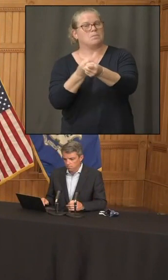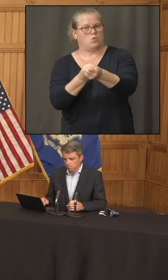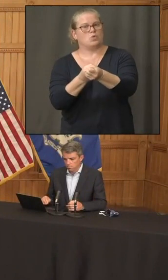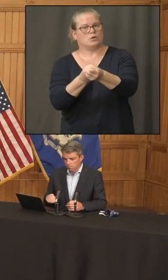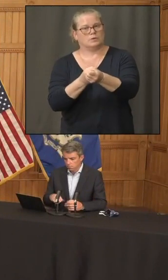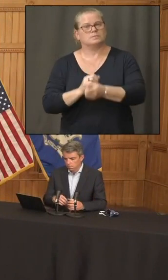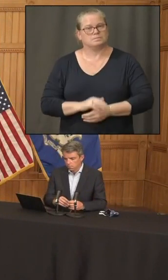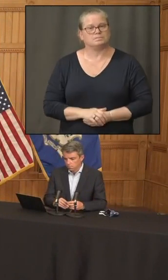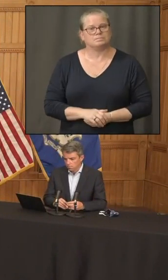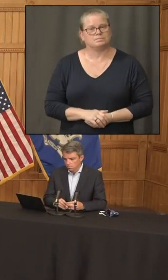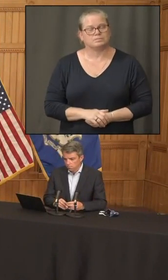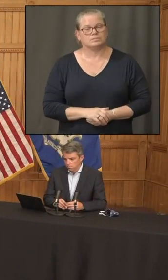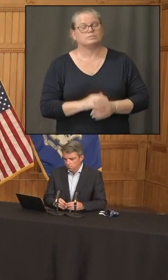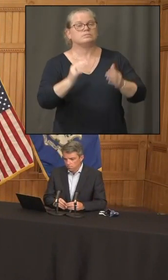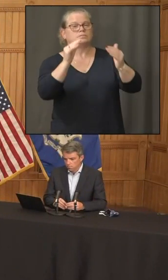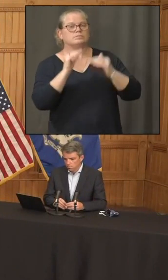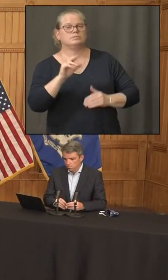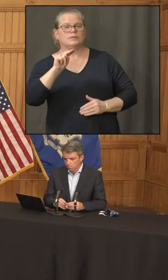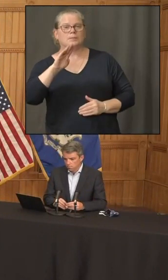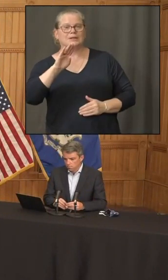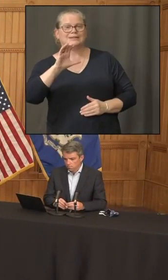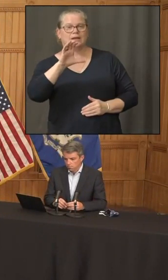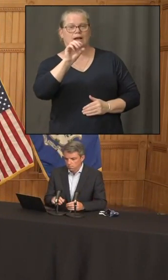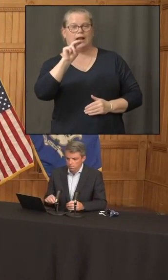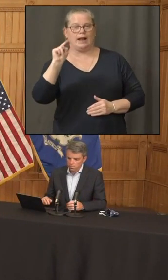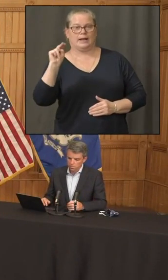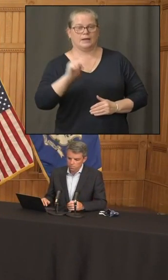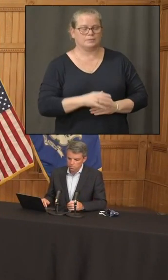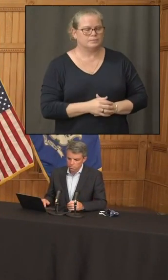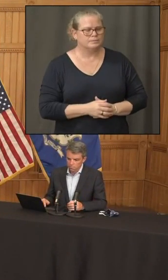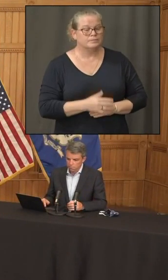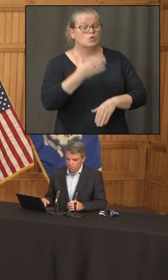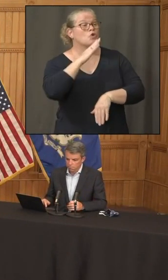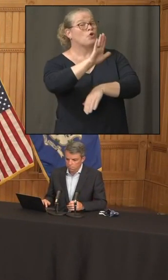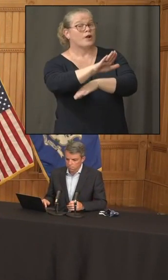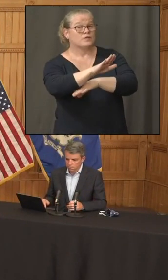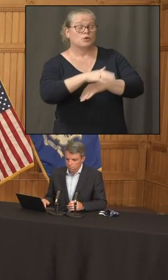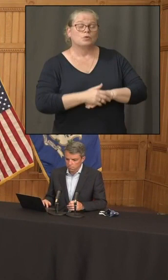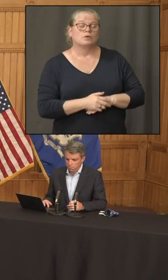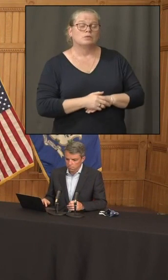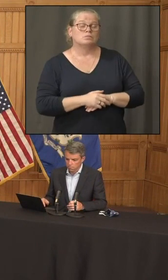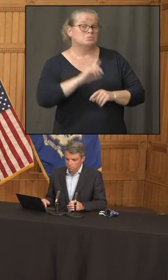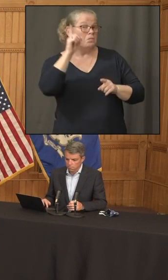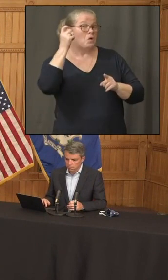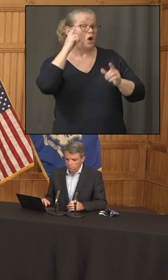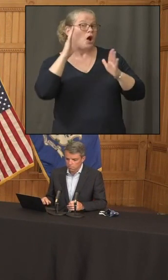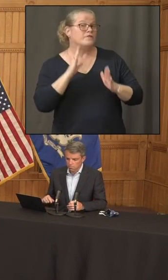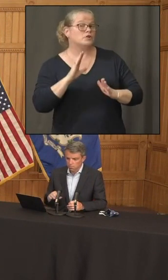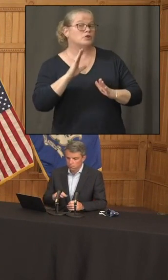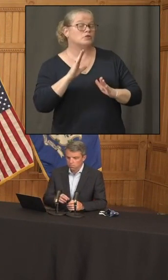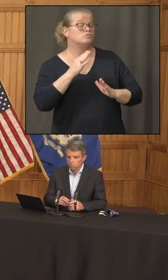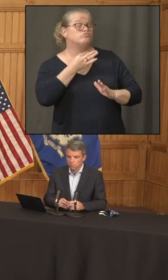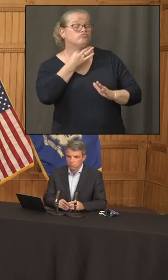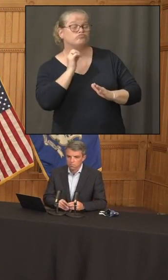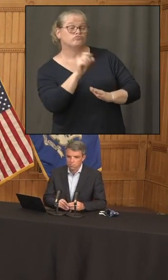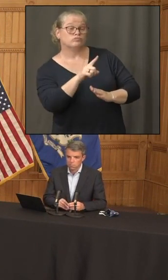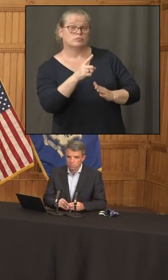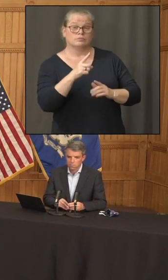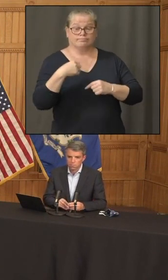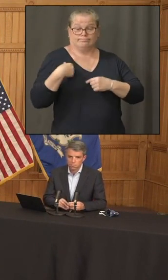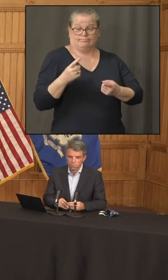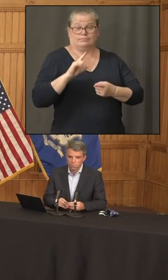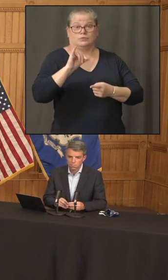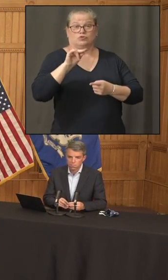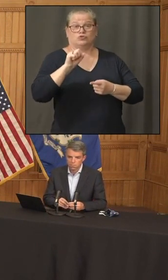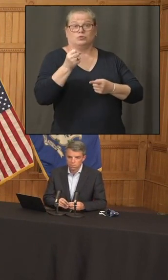NBC Connecticut. Good afternoon. Governor, what are your thoughts on how Phase 2 has gone so far, and are there any plans or any